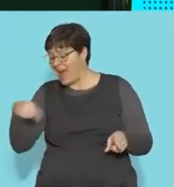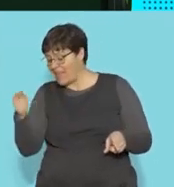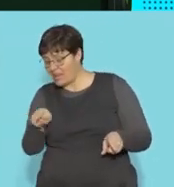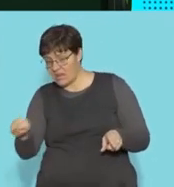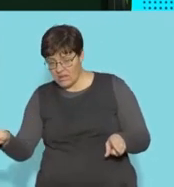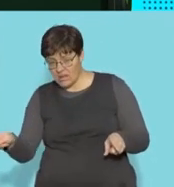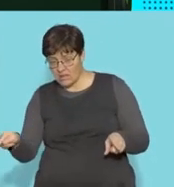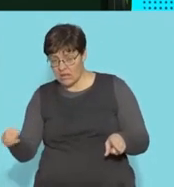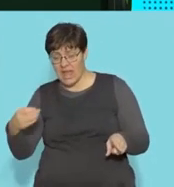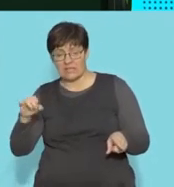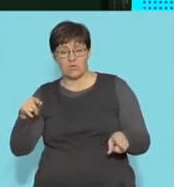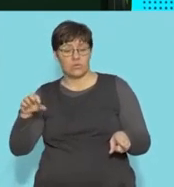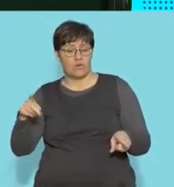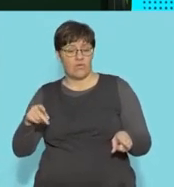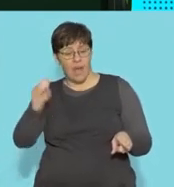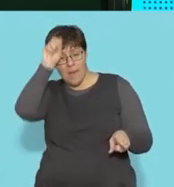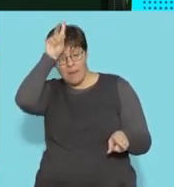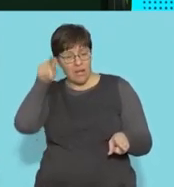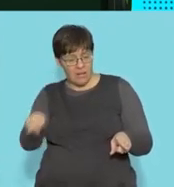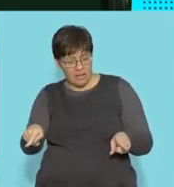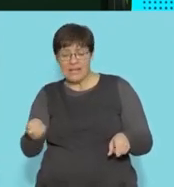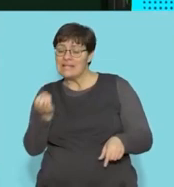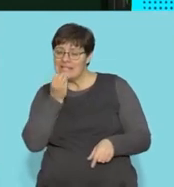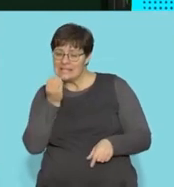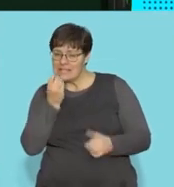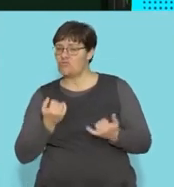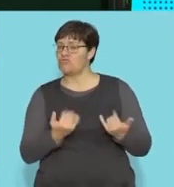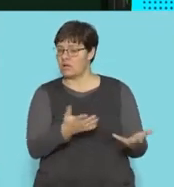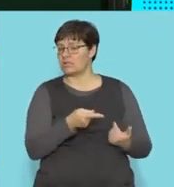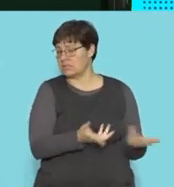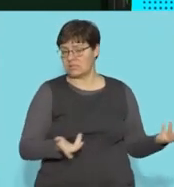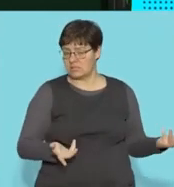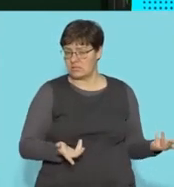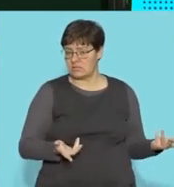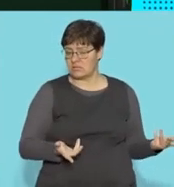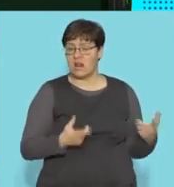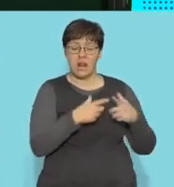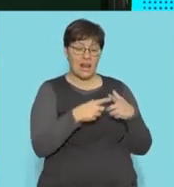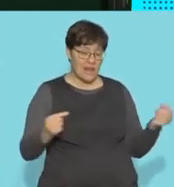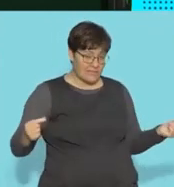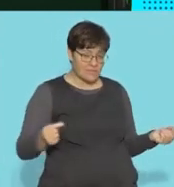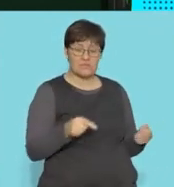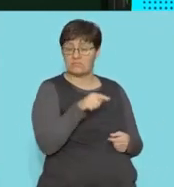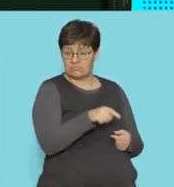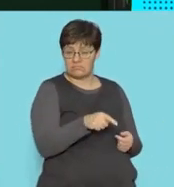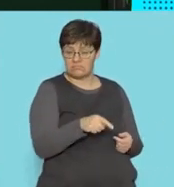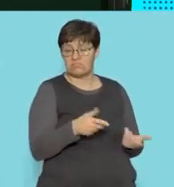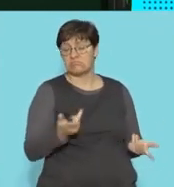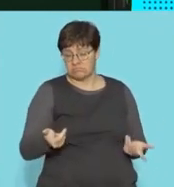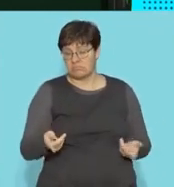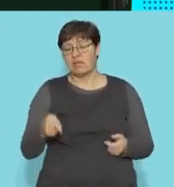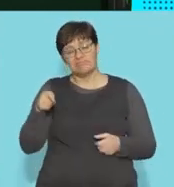heterotroph. Where does that put the impala? Well, the impala eats grass. and leaves and vegetation. So it